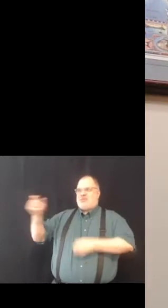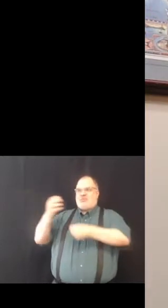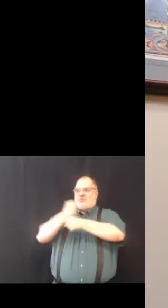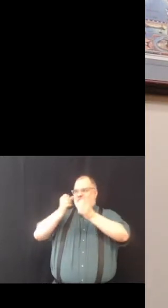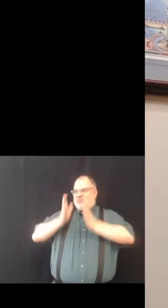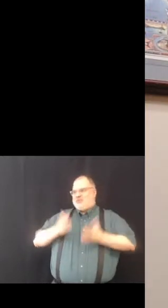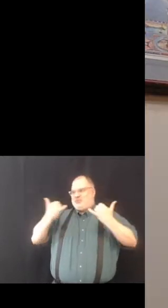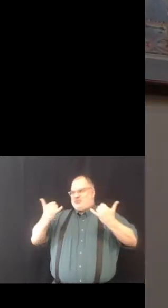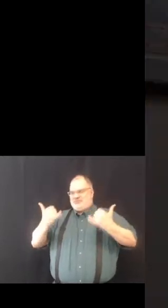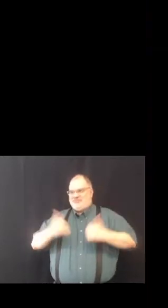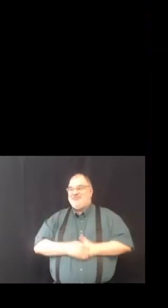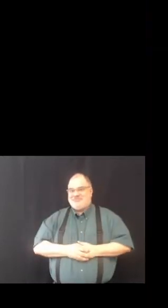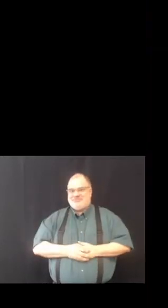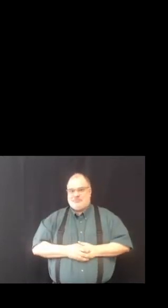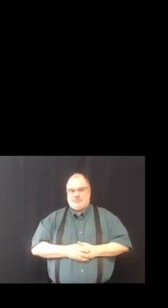today.